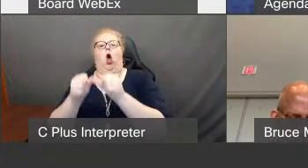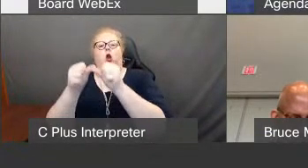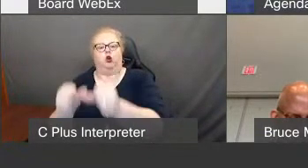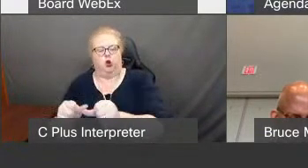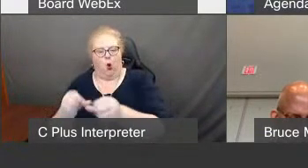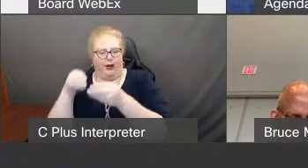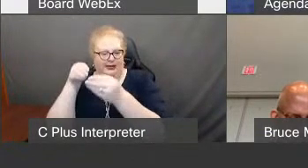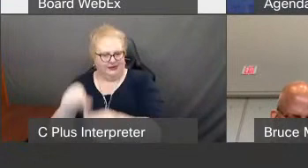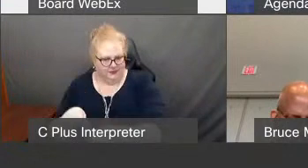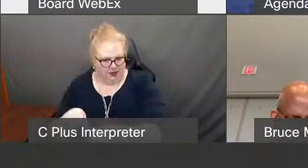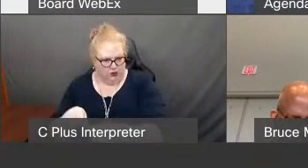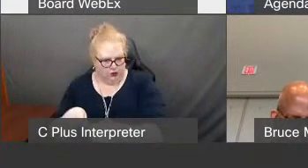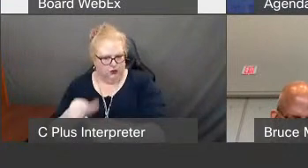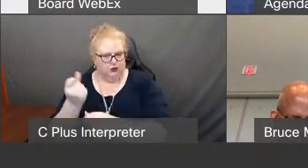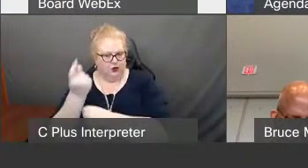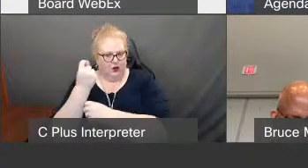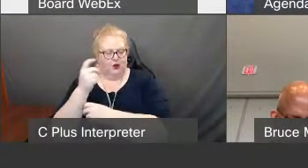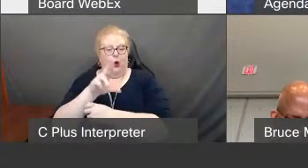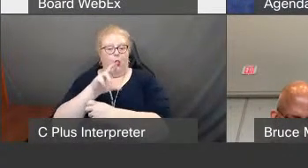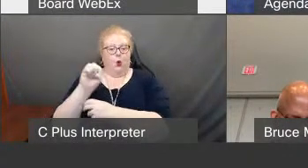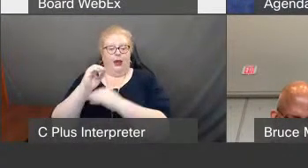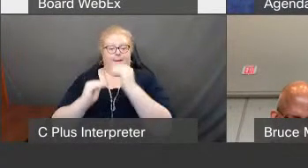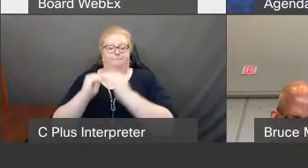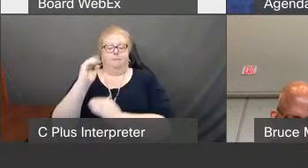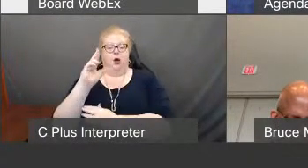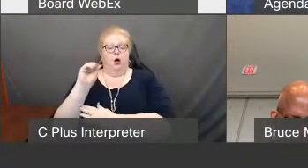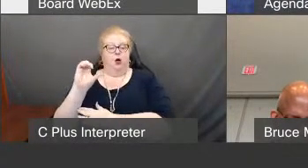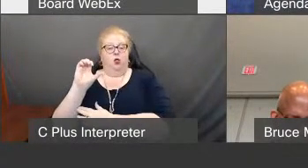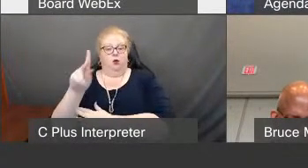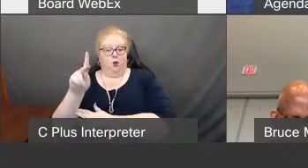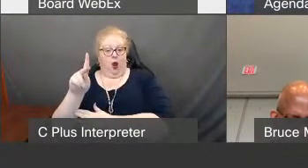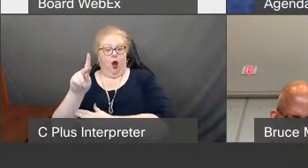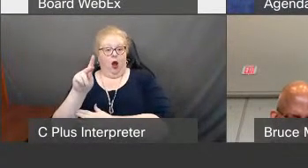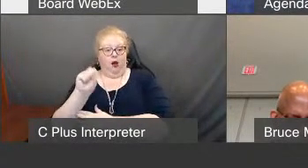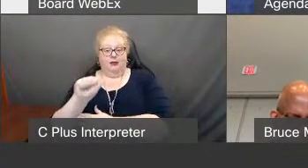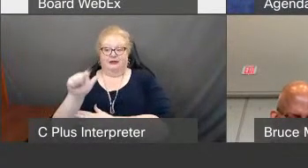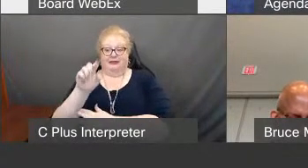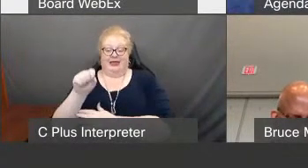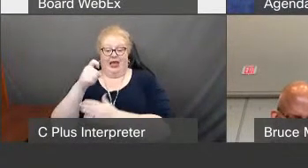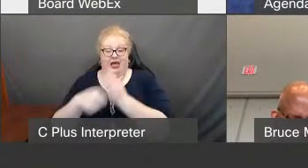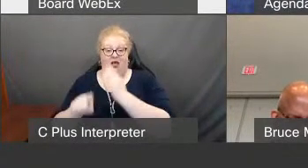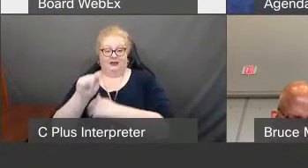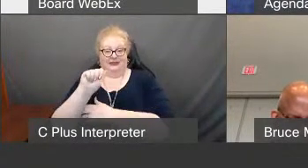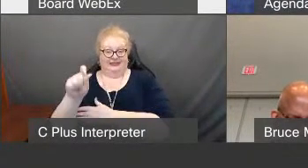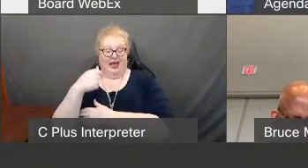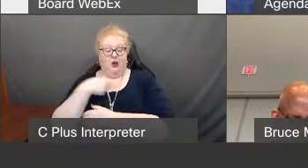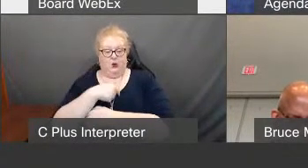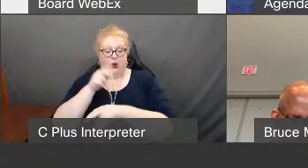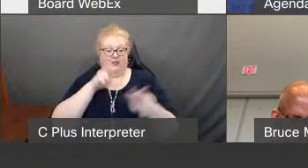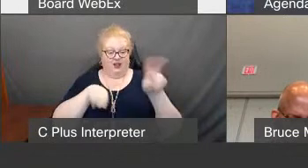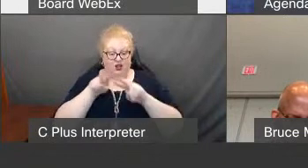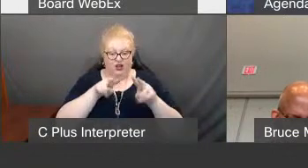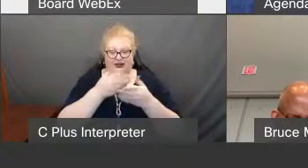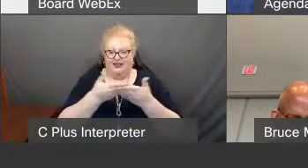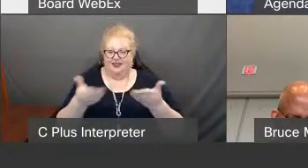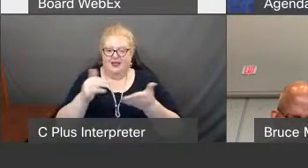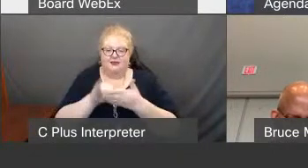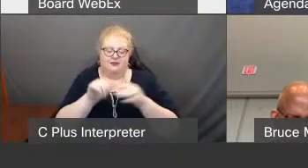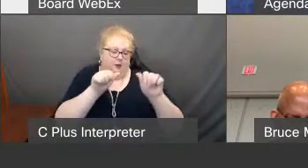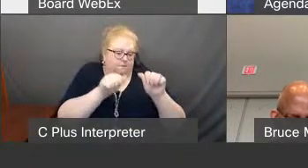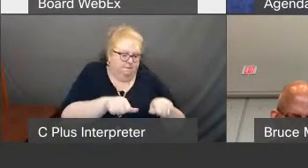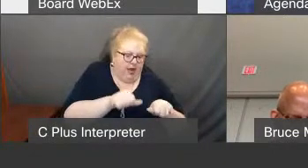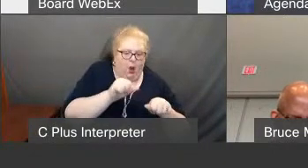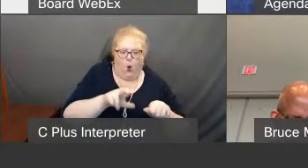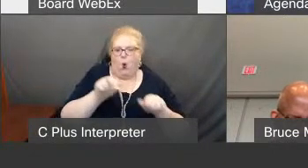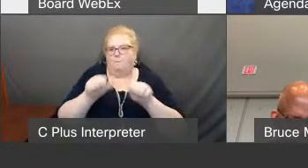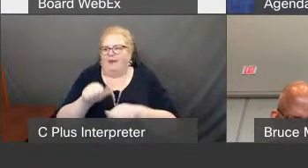be candid, even from the rebuild, the ROC proposal, the sales tax proposal, we've already looked at different things that may or may not qualify. And based on